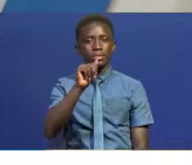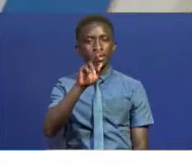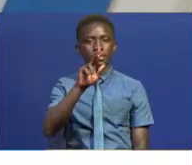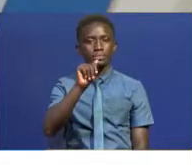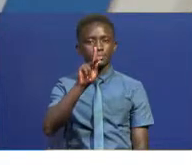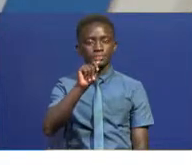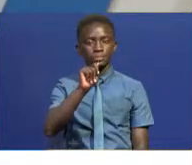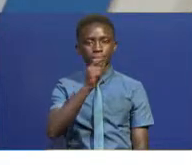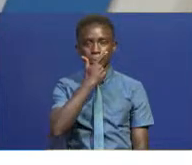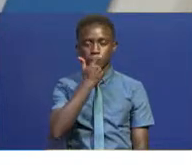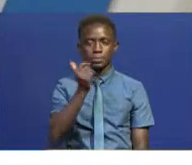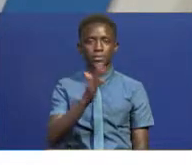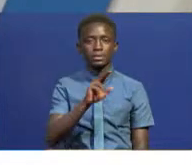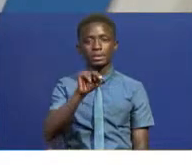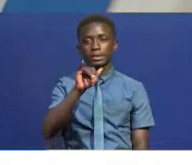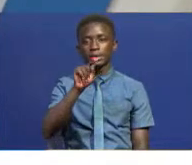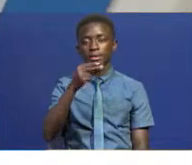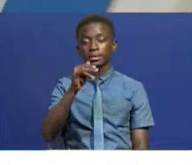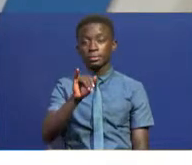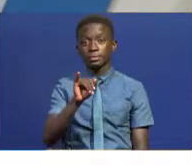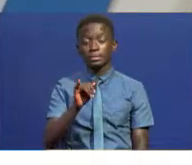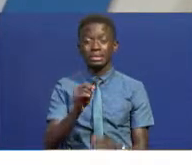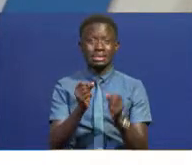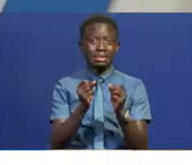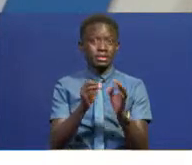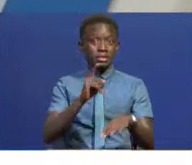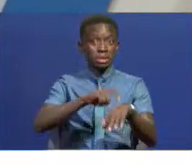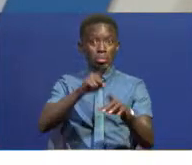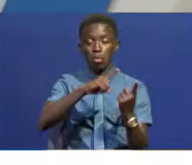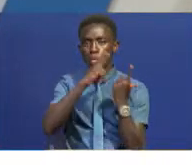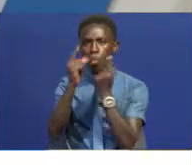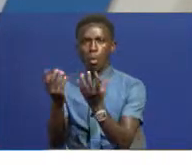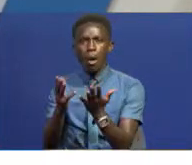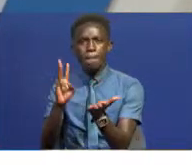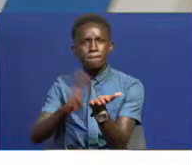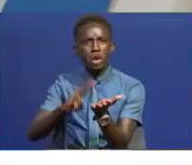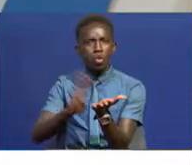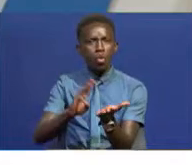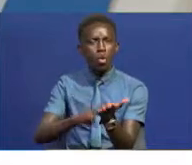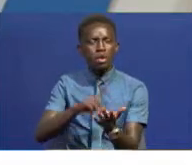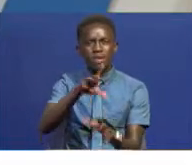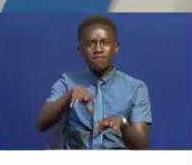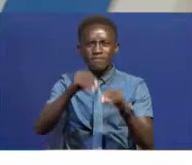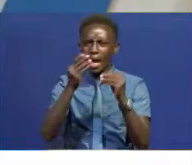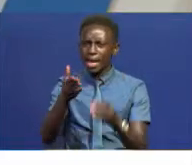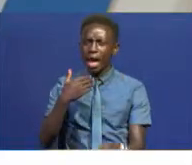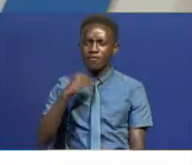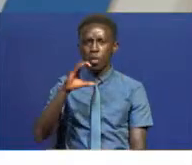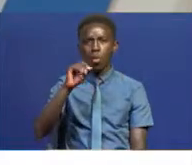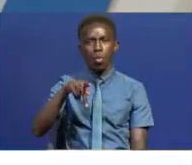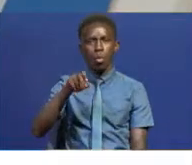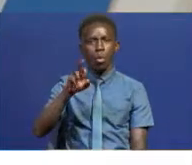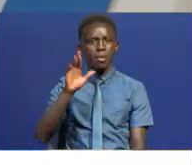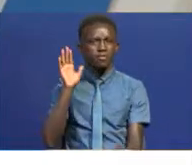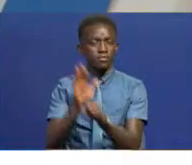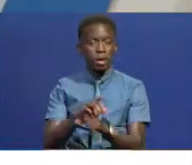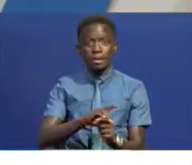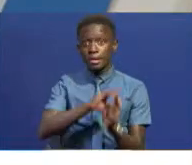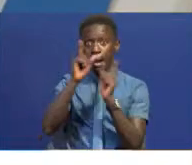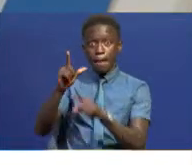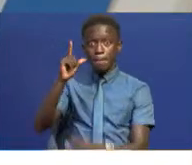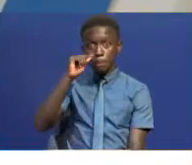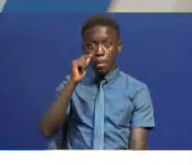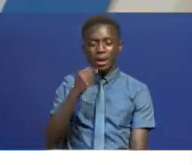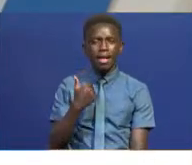copper processing plant in that area. When you go to Migori, you also find a lot of copper there. Mm. When you go to Coast, there is a lot of titanium.